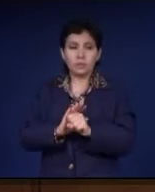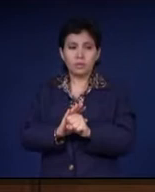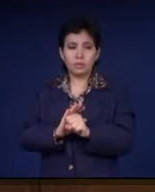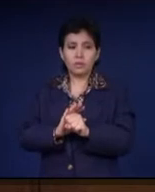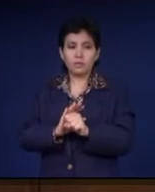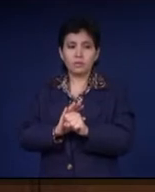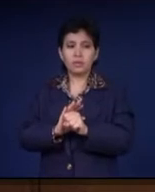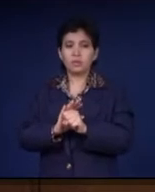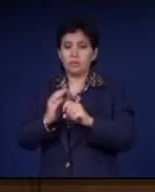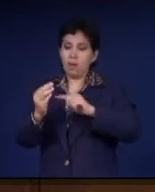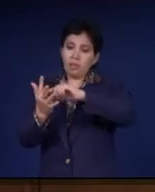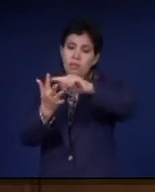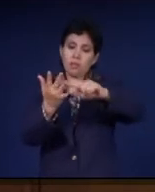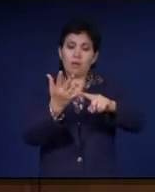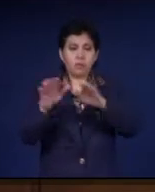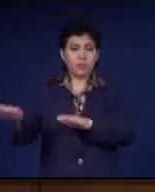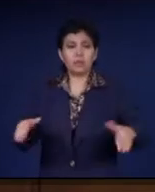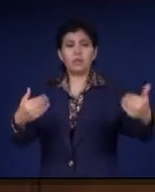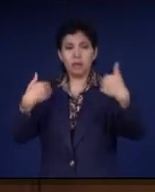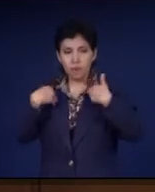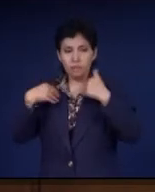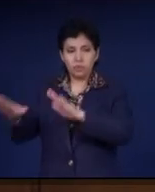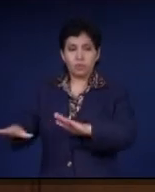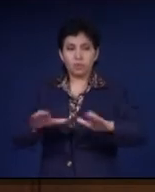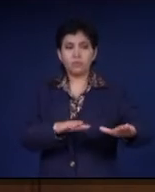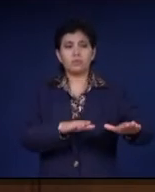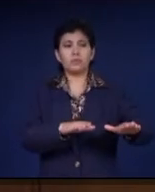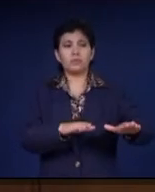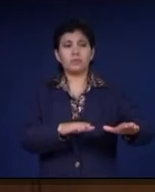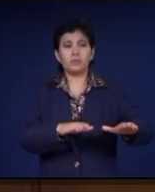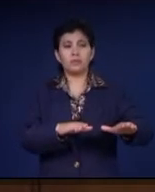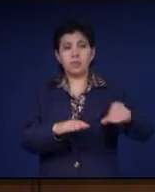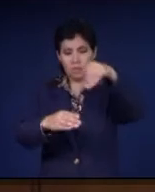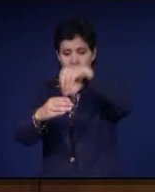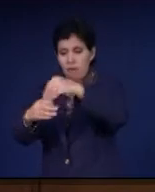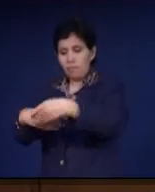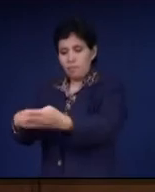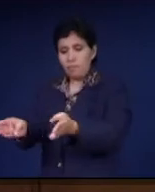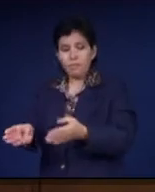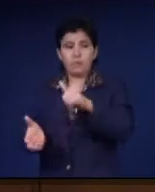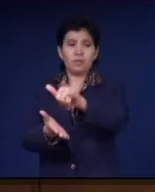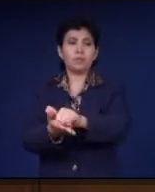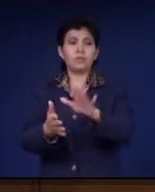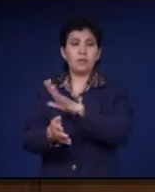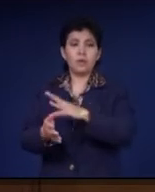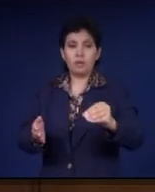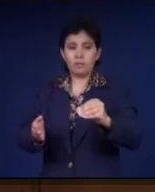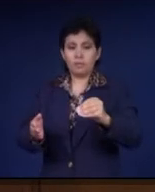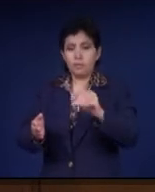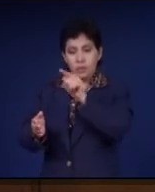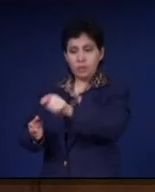Among children. They have children put inside the rooms, and they would just model, they would just